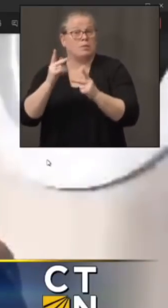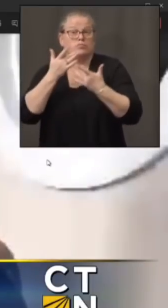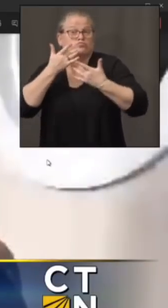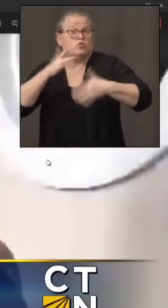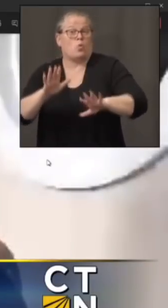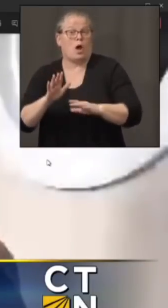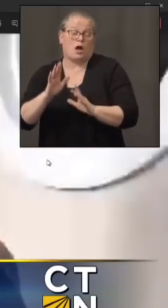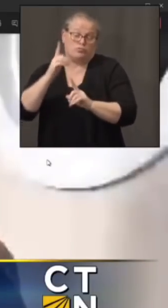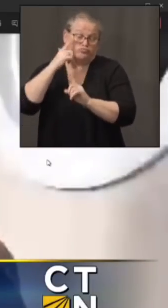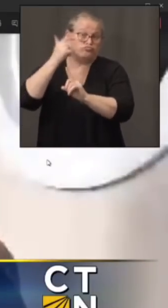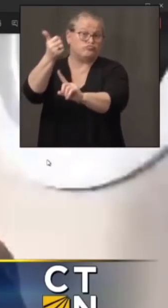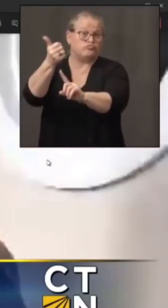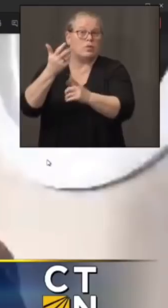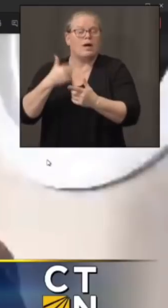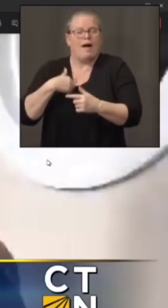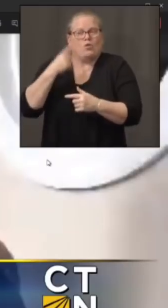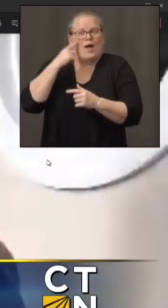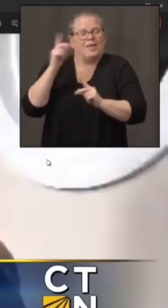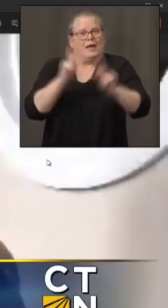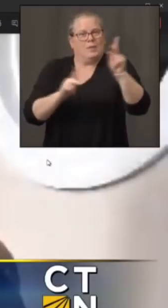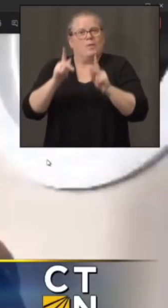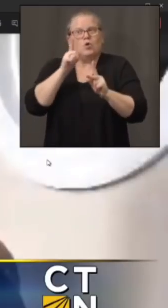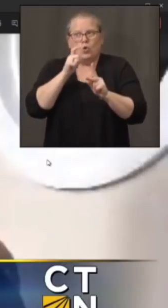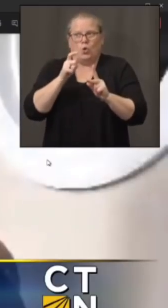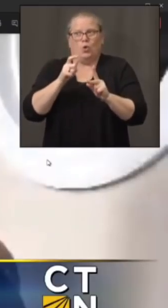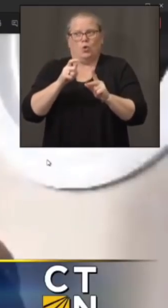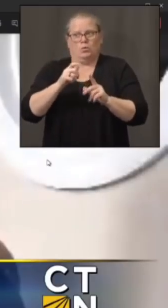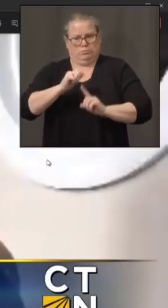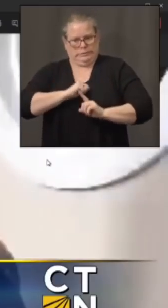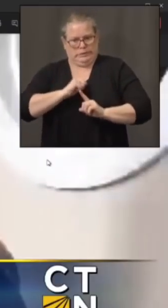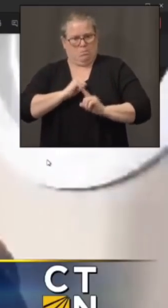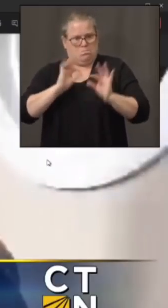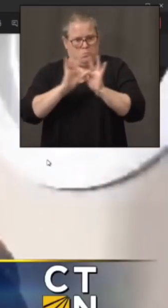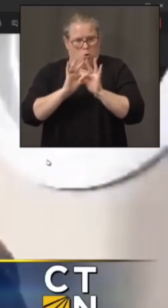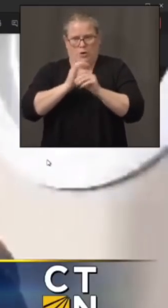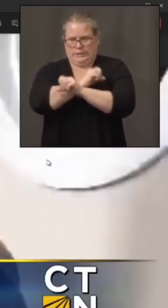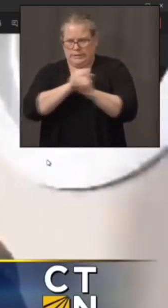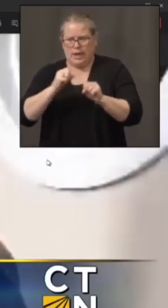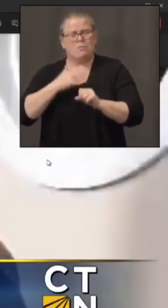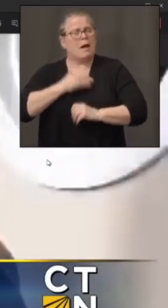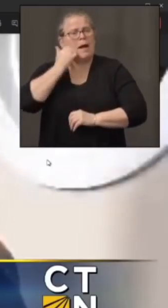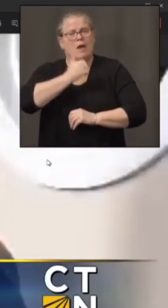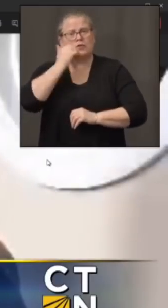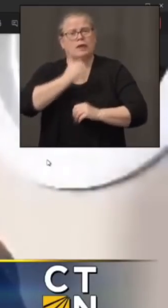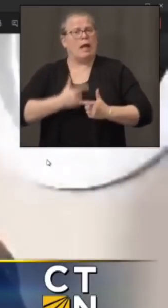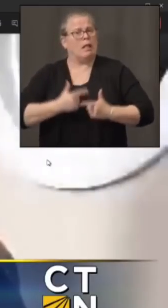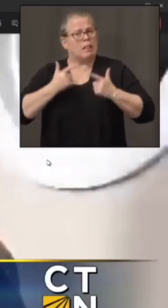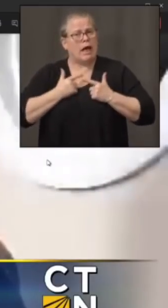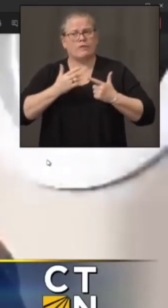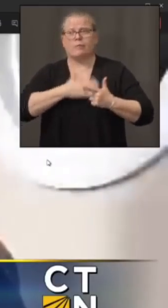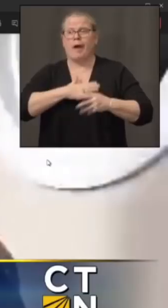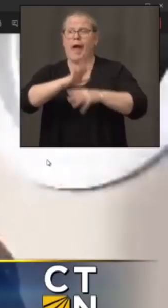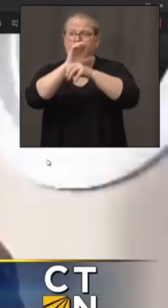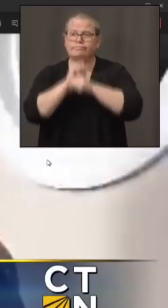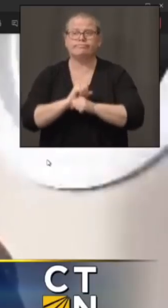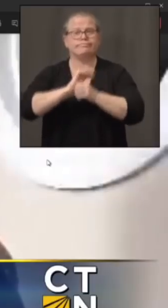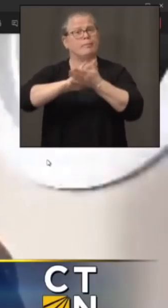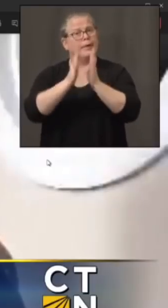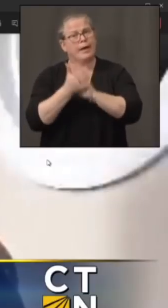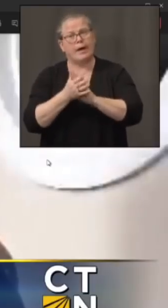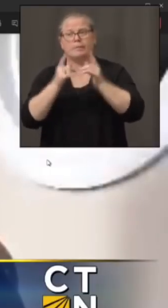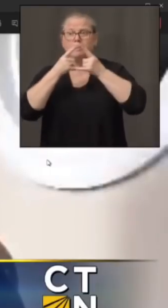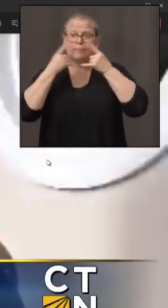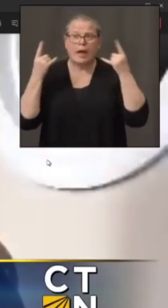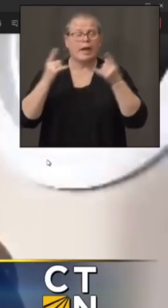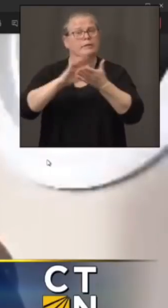safe, I think more people are building that safety into their daily lives, into their routine. That doesn't mean everyone. You know, if we had more universal adherence to